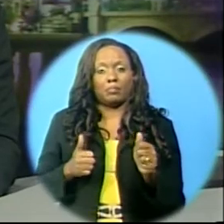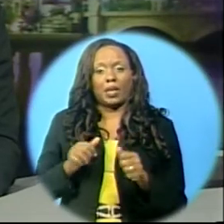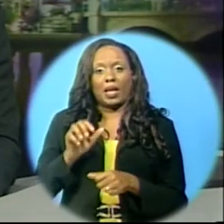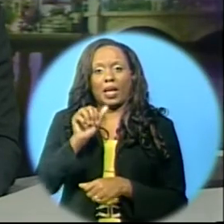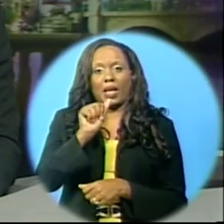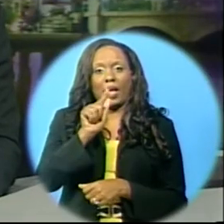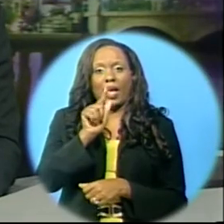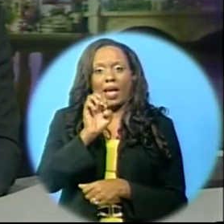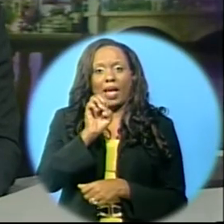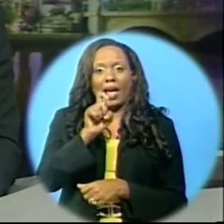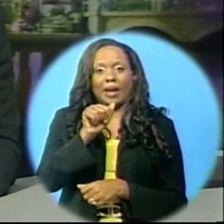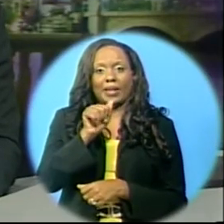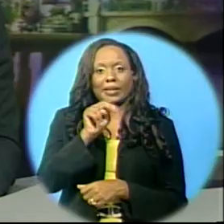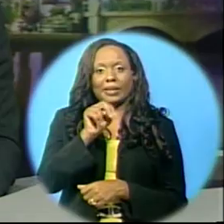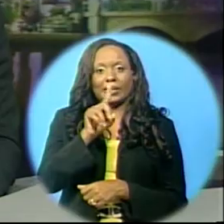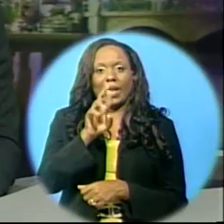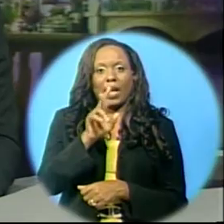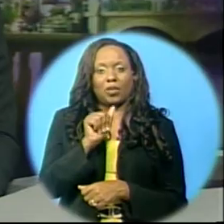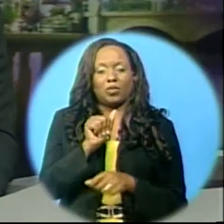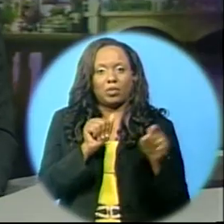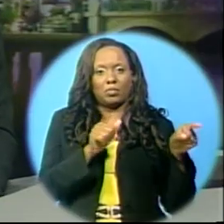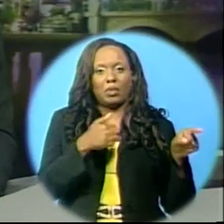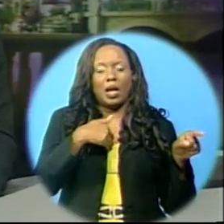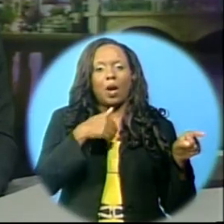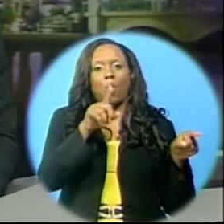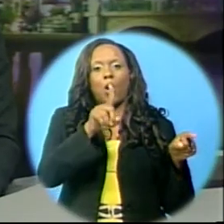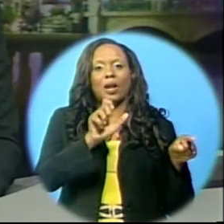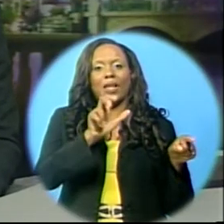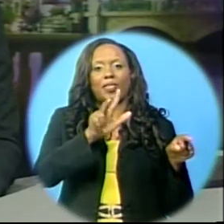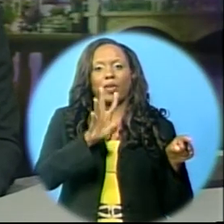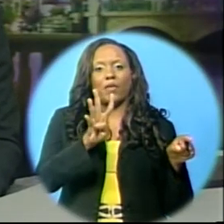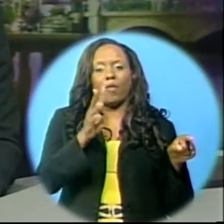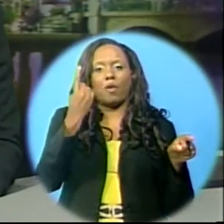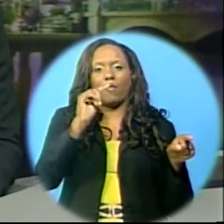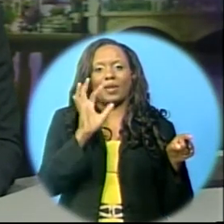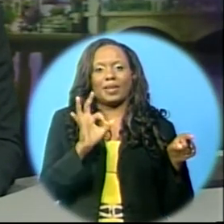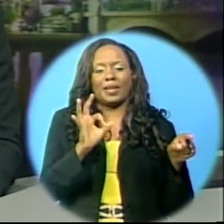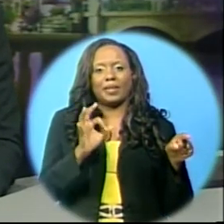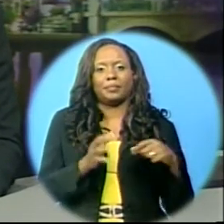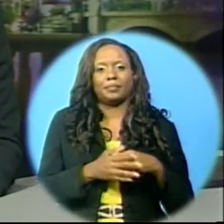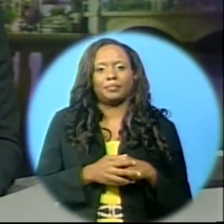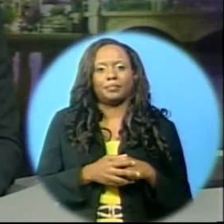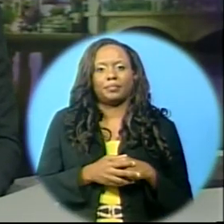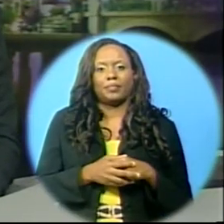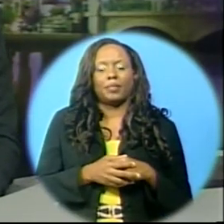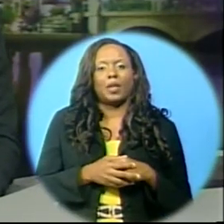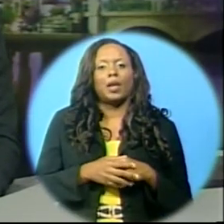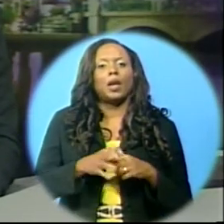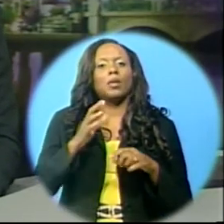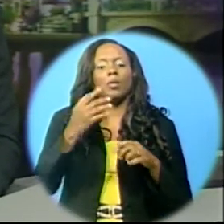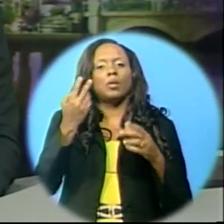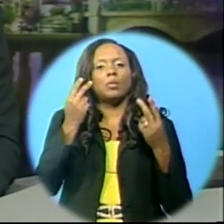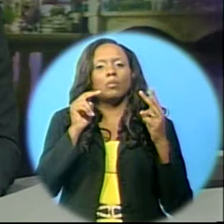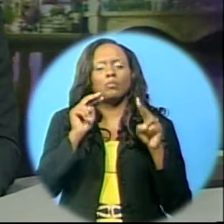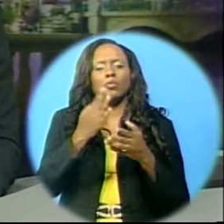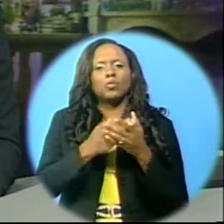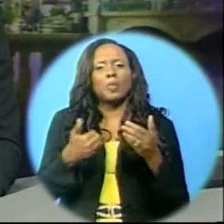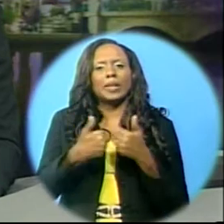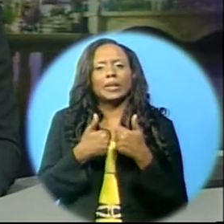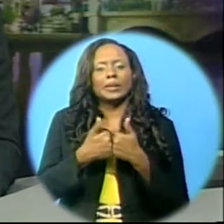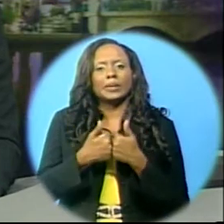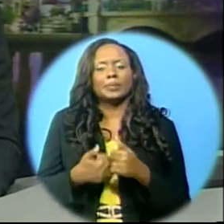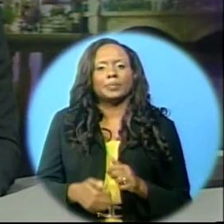host Alexandra into bat, and they made 134 for 9 in their first innings. At Queen Streak was CBC's Anne-Marie